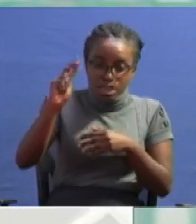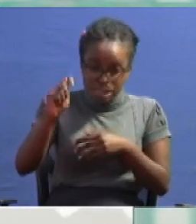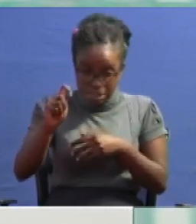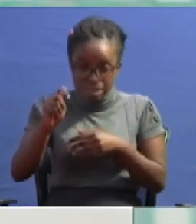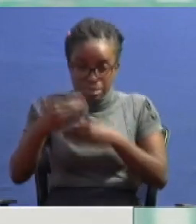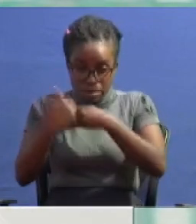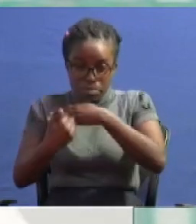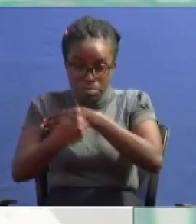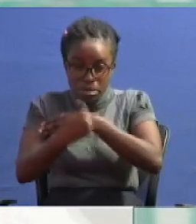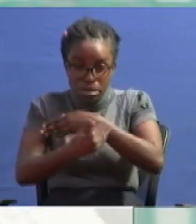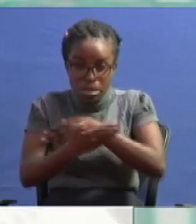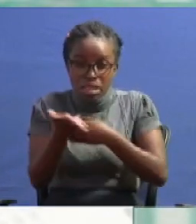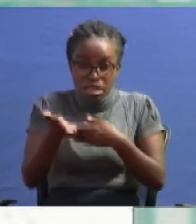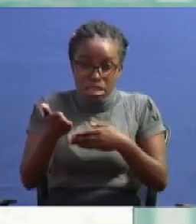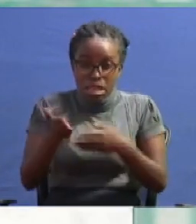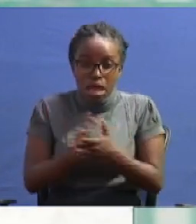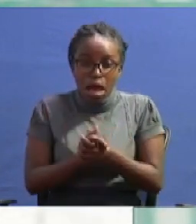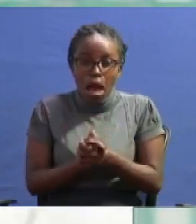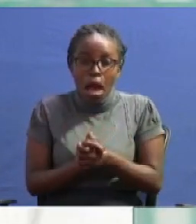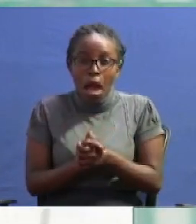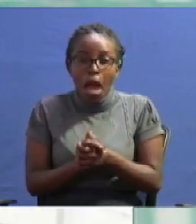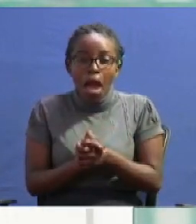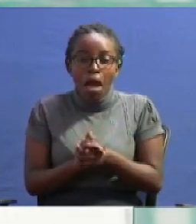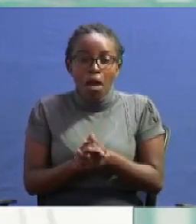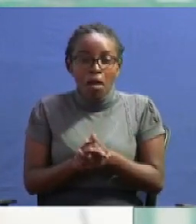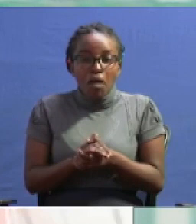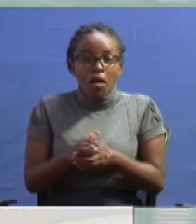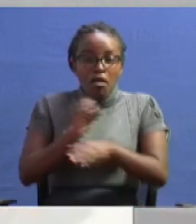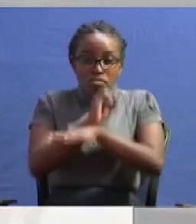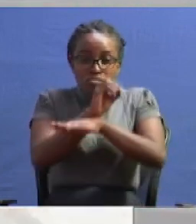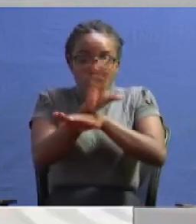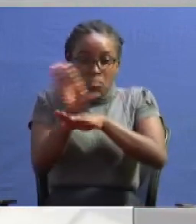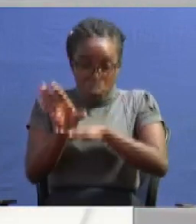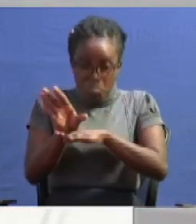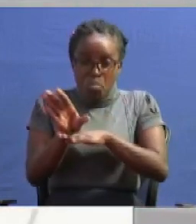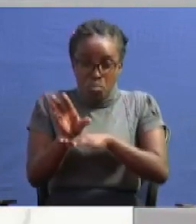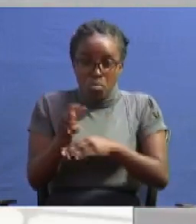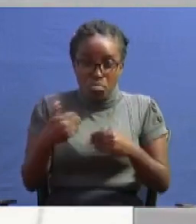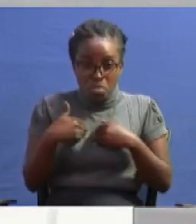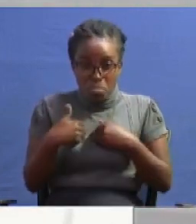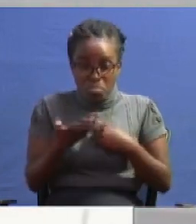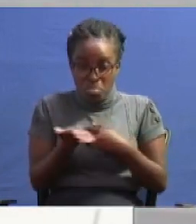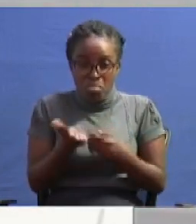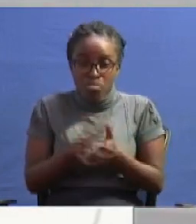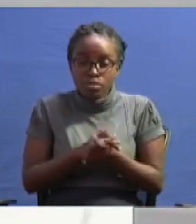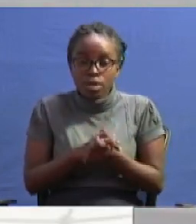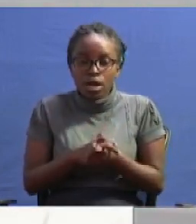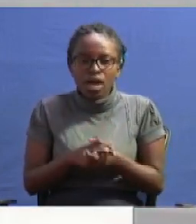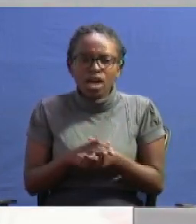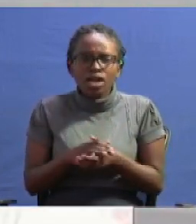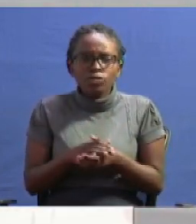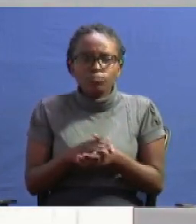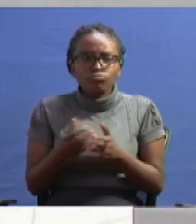justification is that the bread is causing what? Was it cancer or what? Okay. Well, but these are some of the proposals, and of